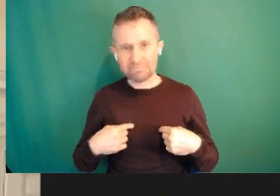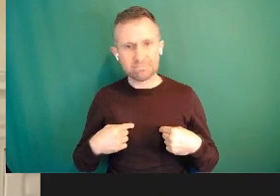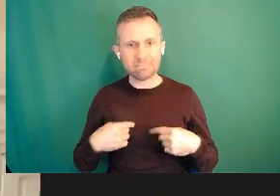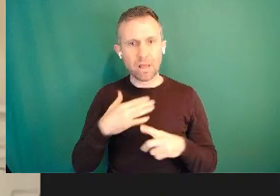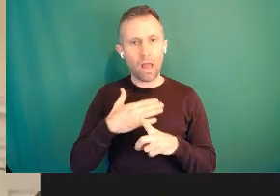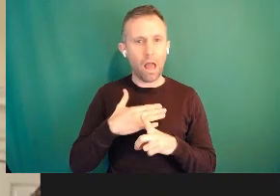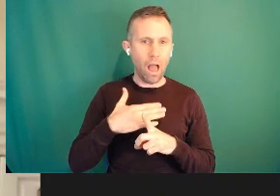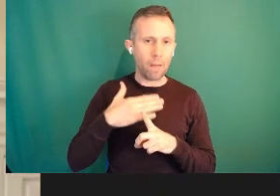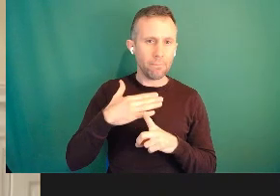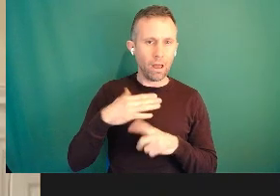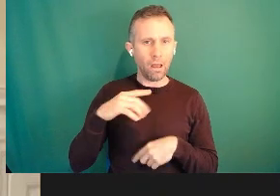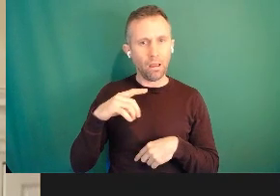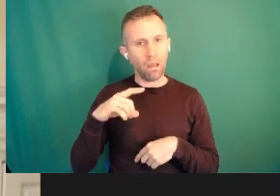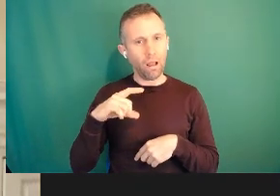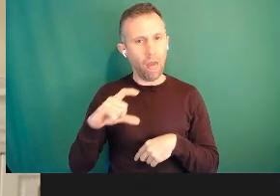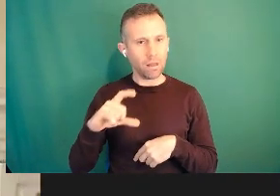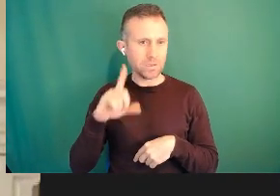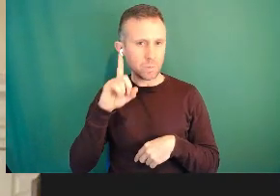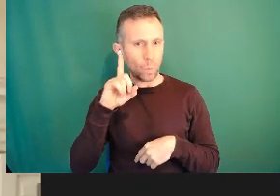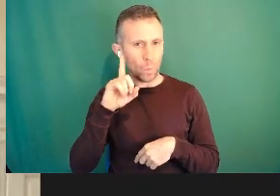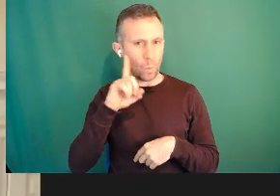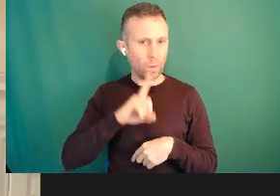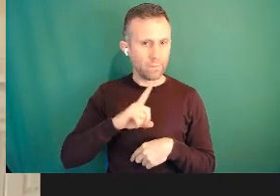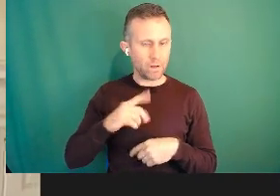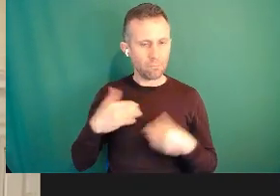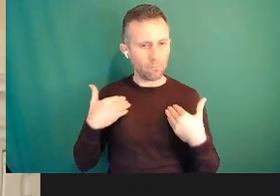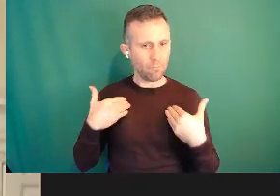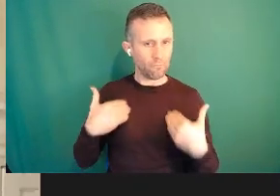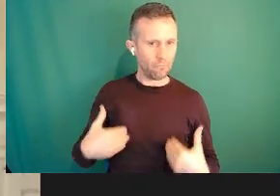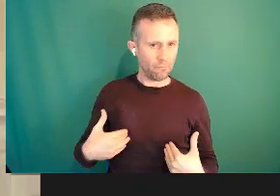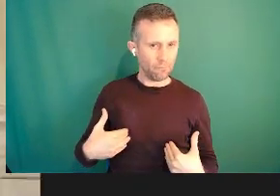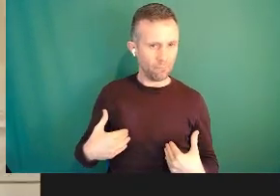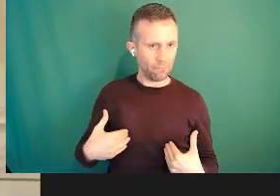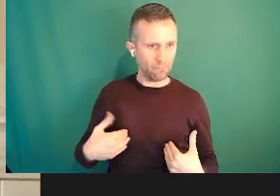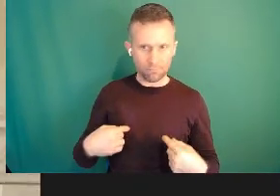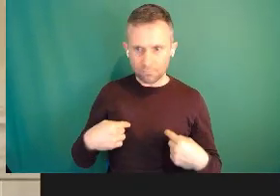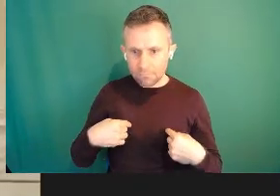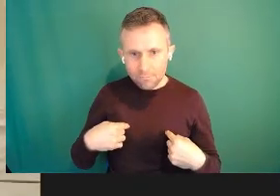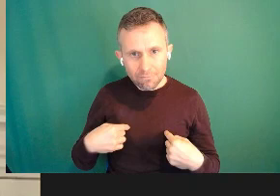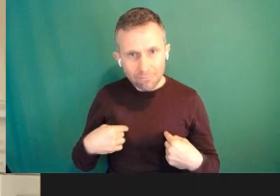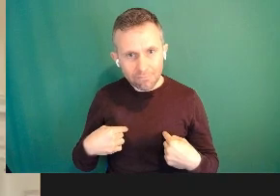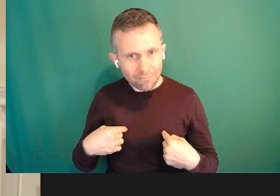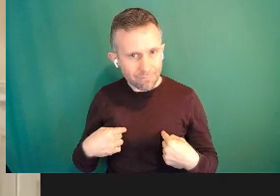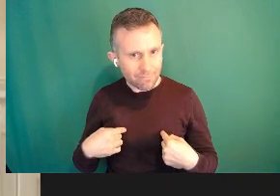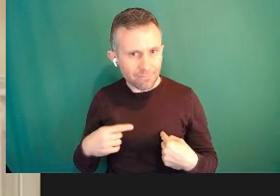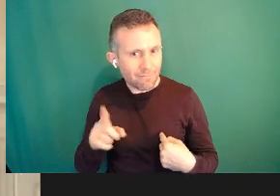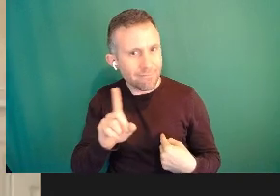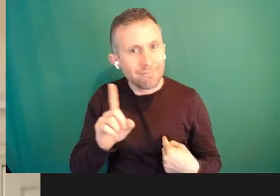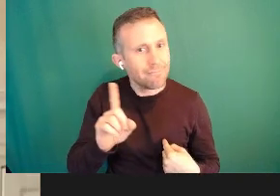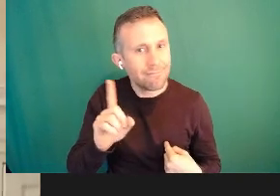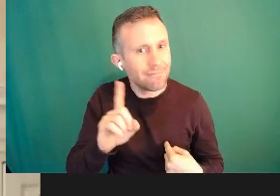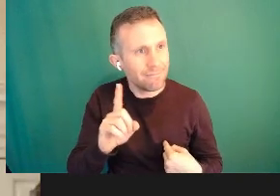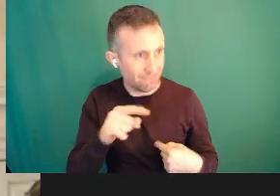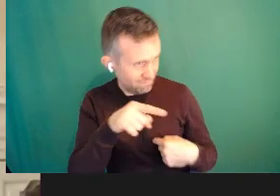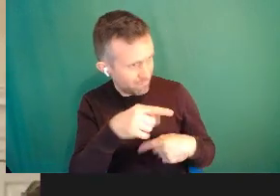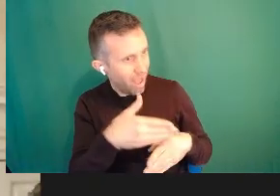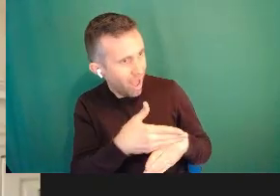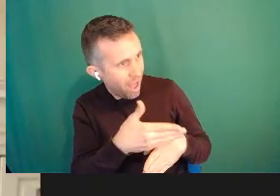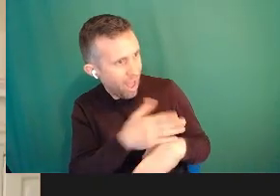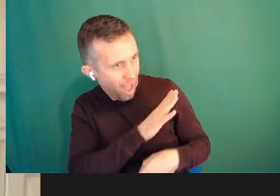relatively wealthy woman following your military husband around the world through different war zones? Well, you